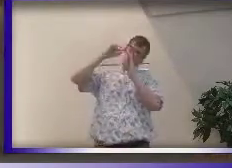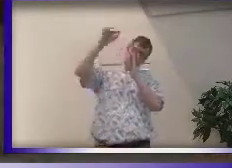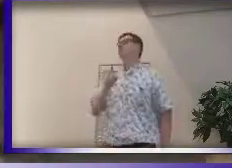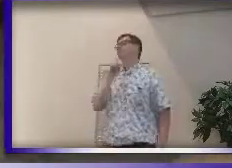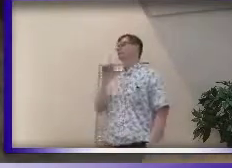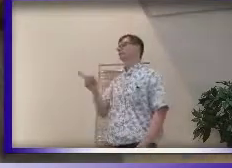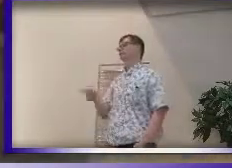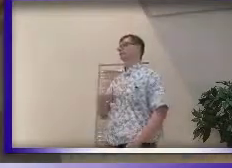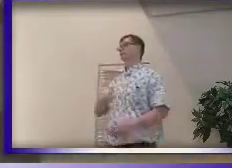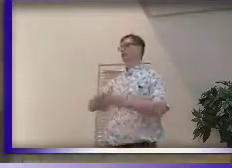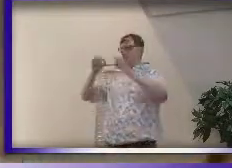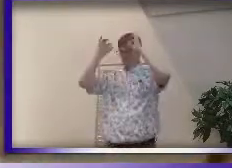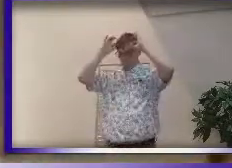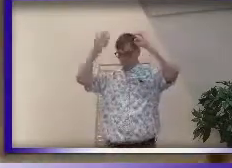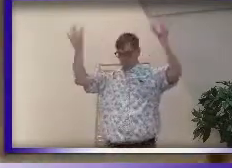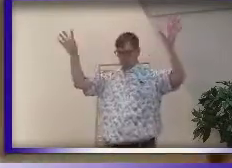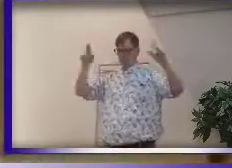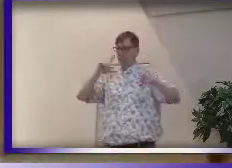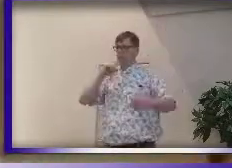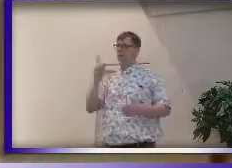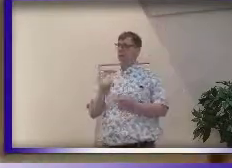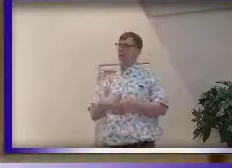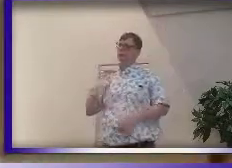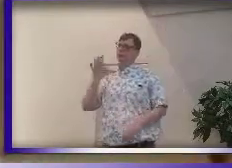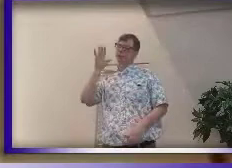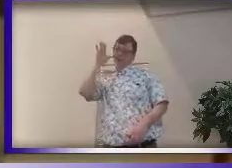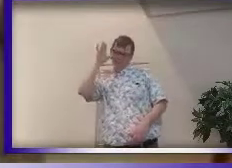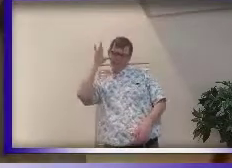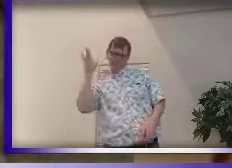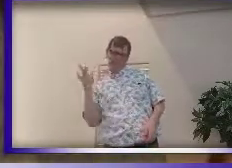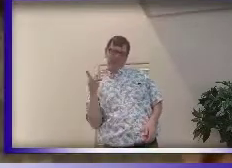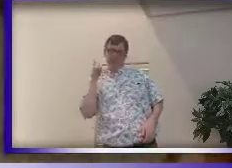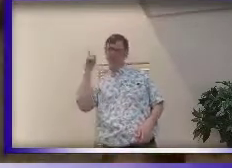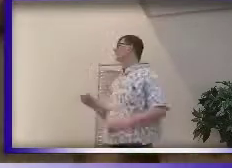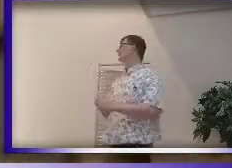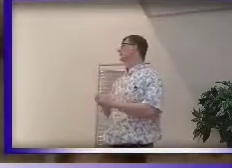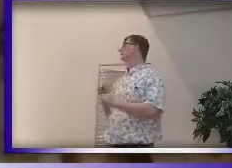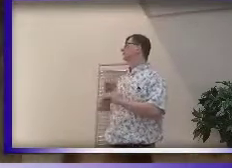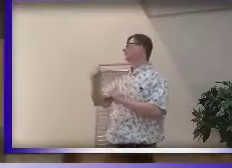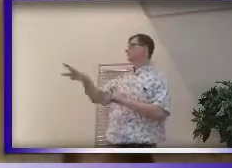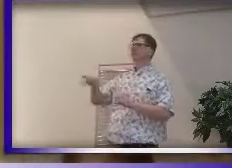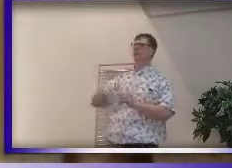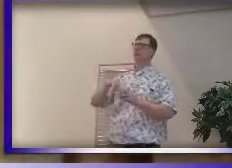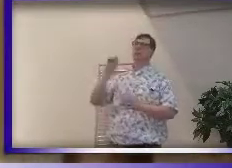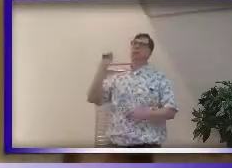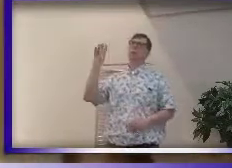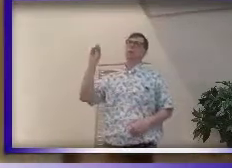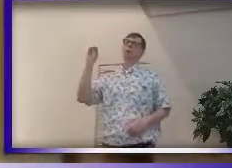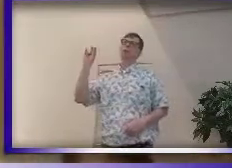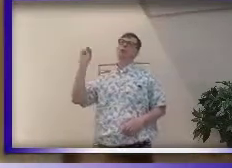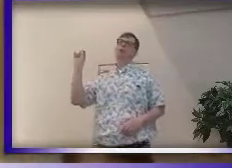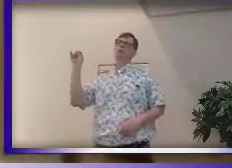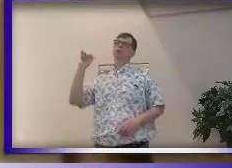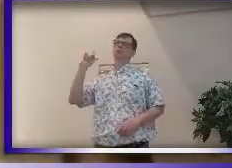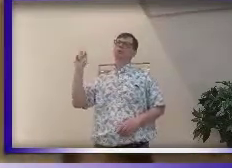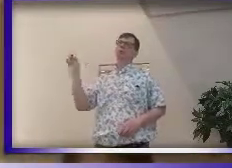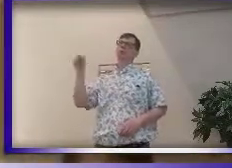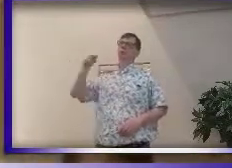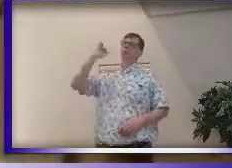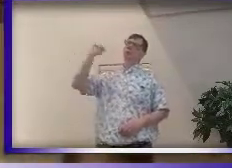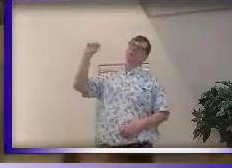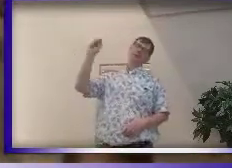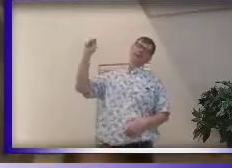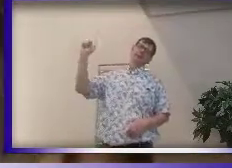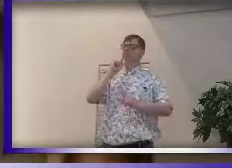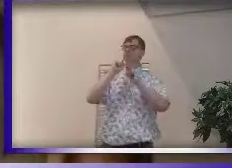is in Worcester, Massachusetts. I would ask that if you are, obviously, everybody in this room, I think the furthest away came